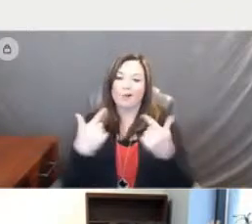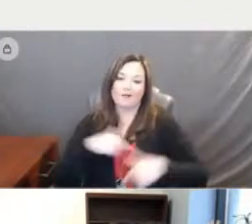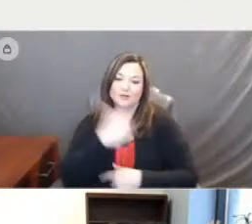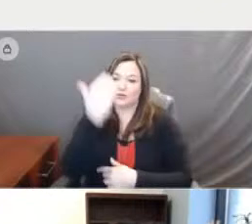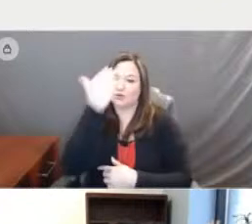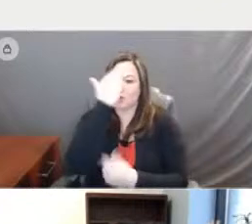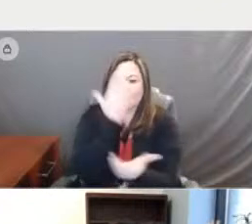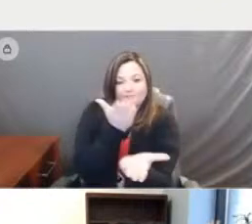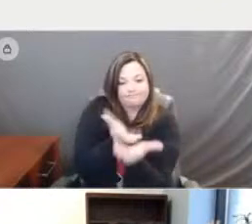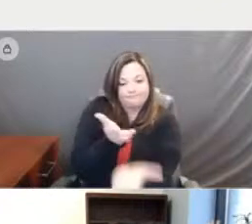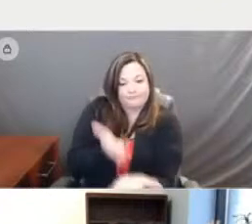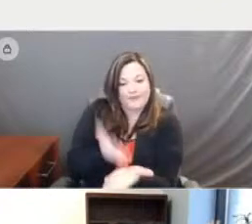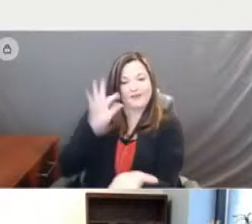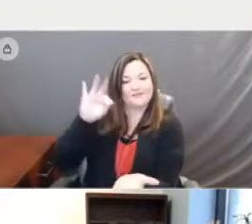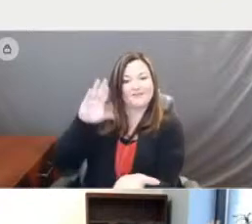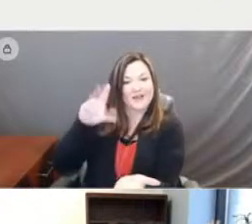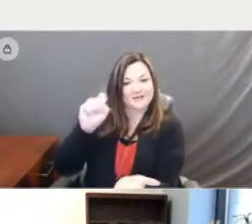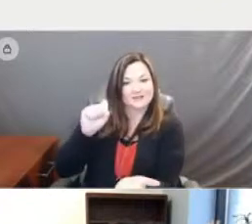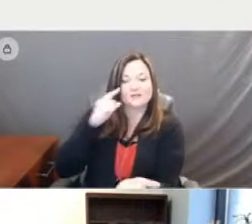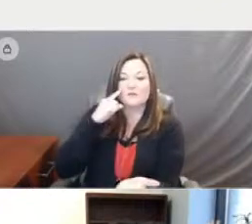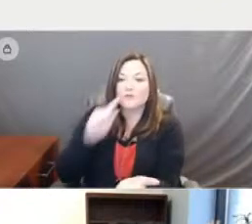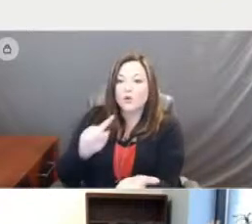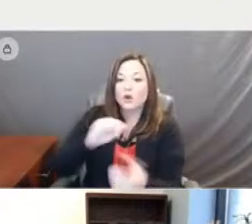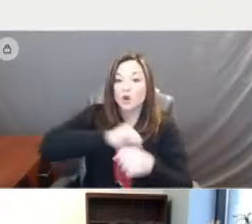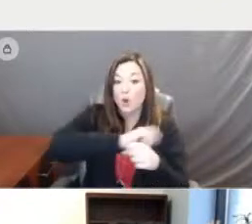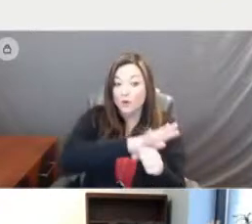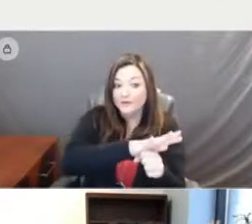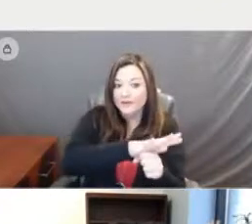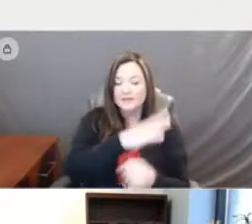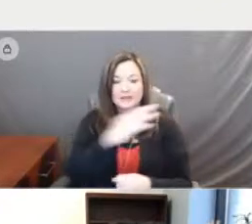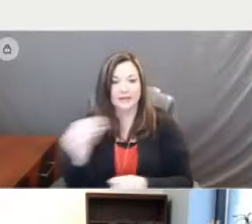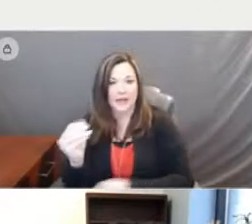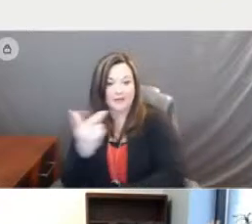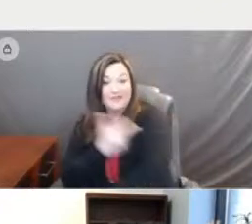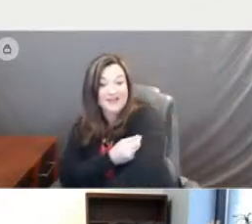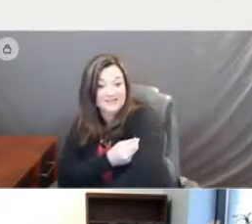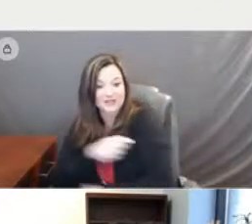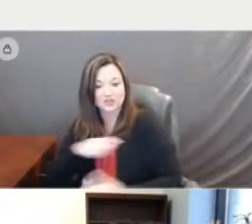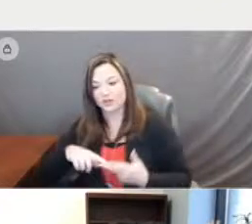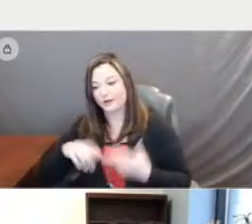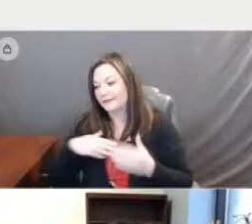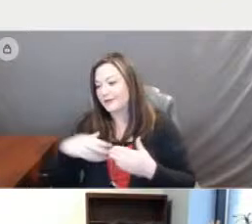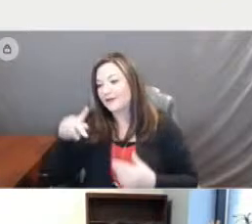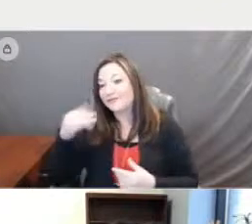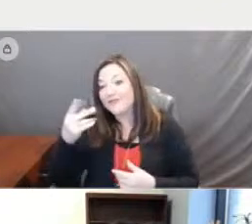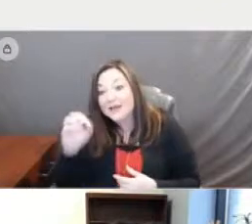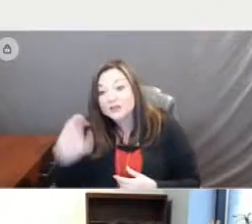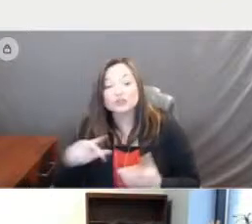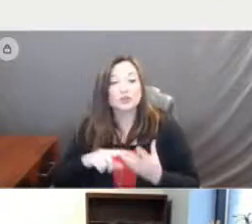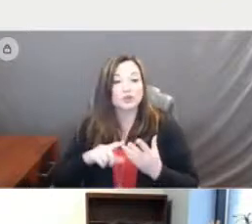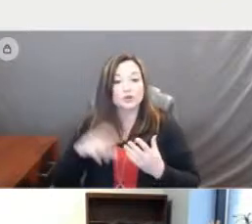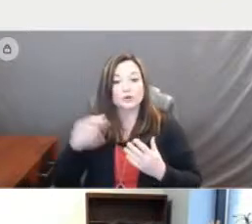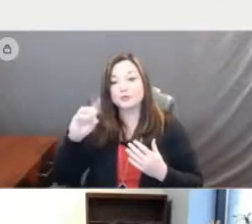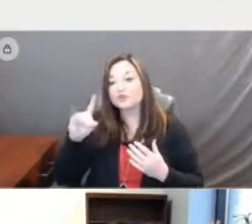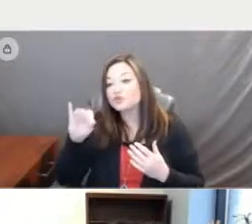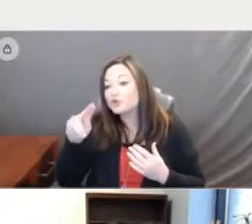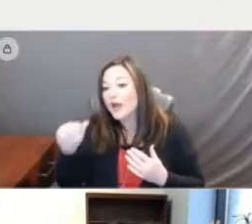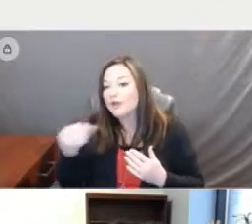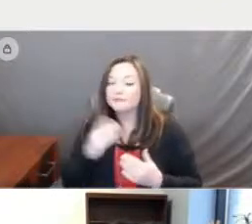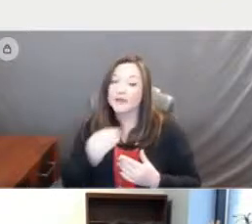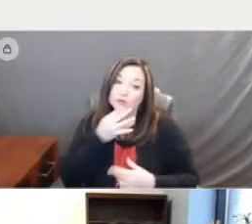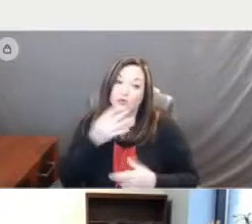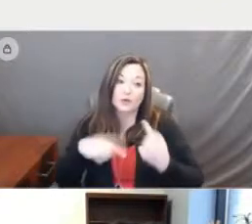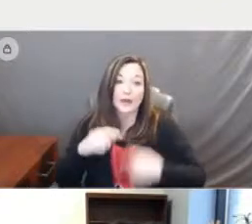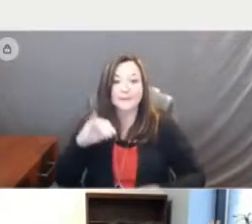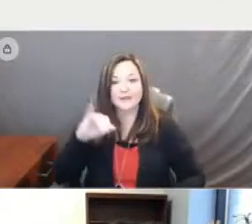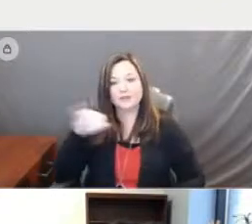relates to not only COVID-19, but the vaccinations, whether it's Pfizer, Moderna, and forthcoming Johnson & Johnson. So